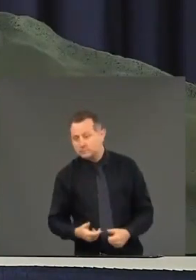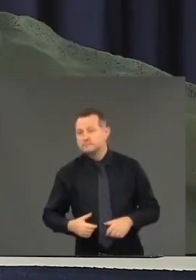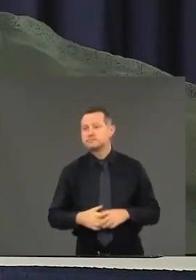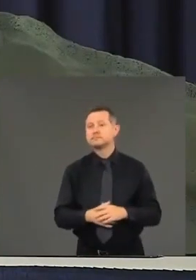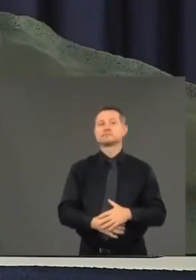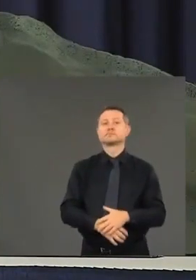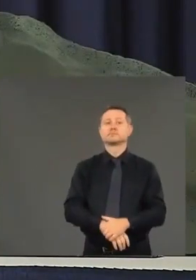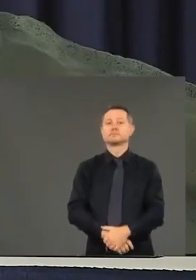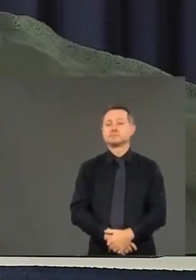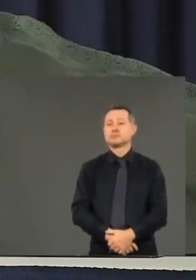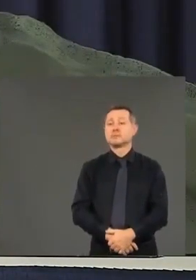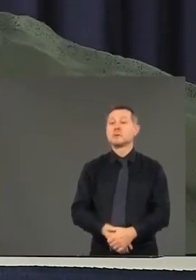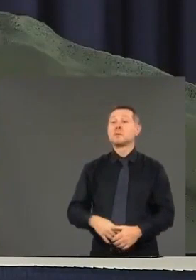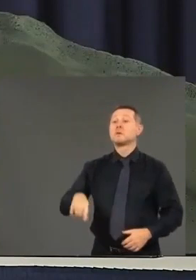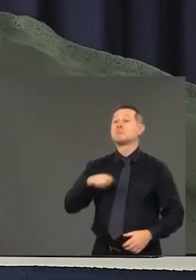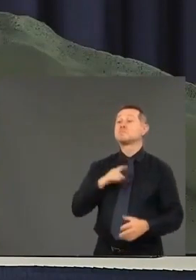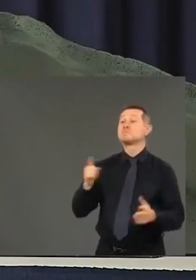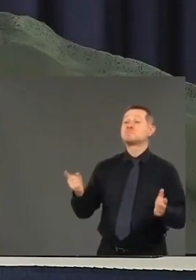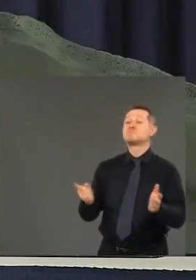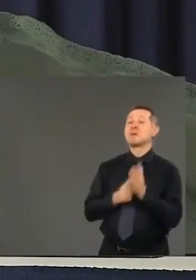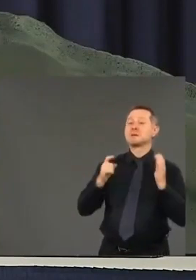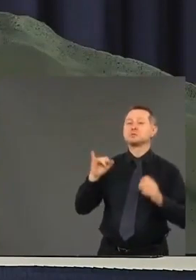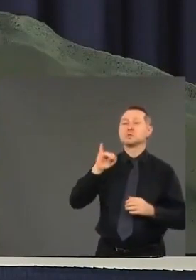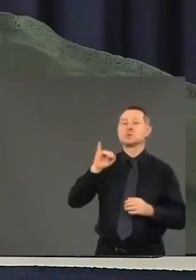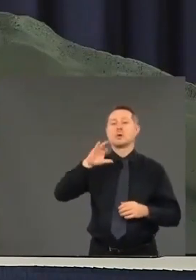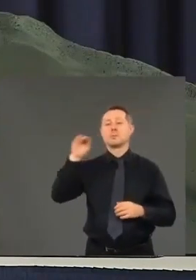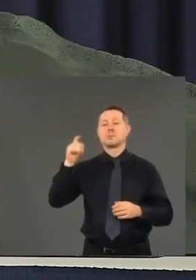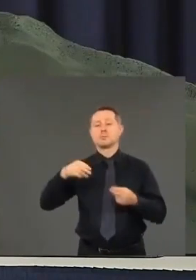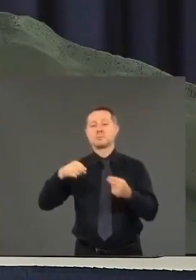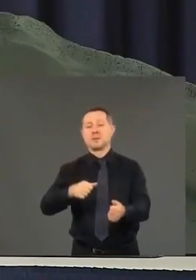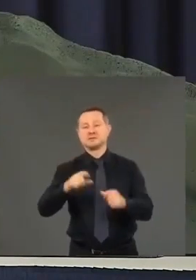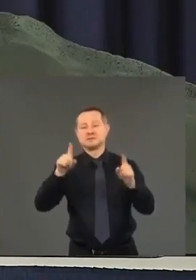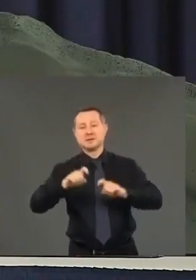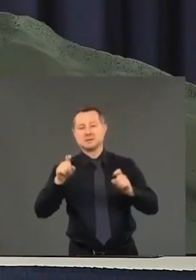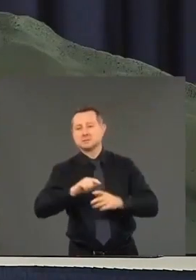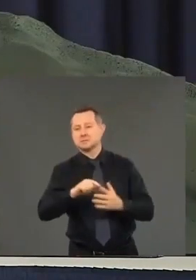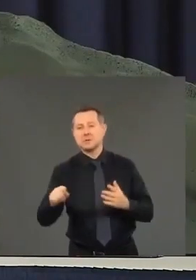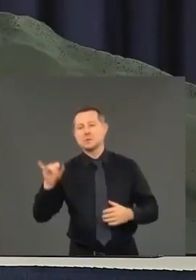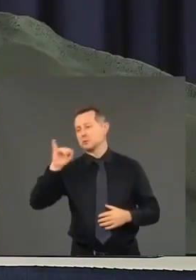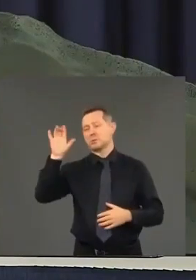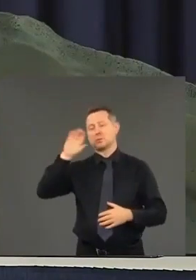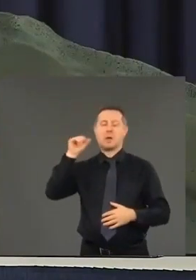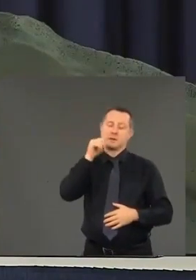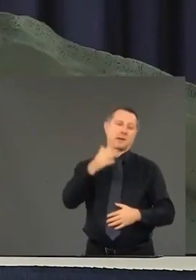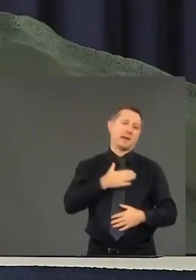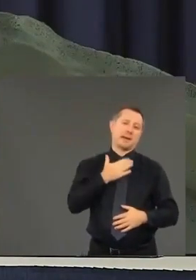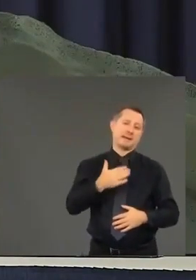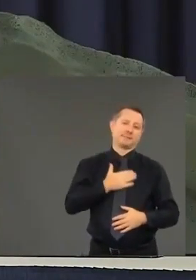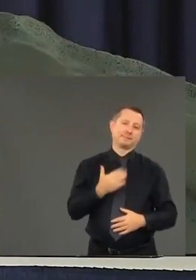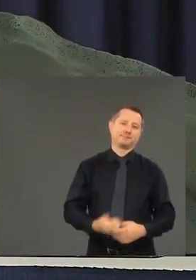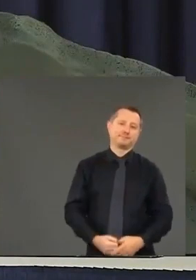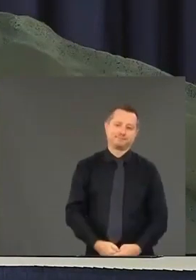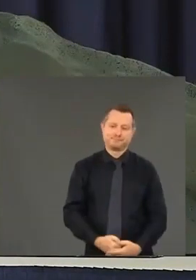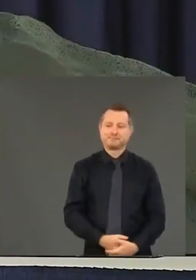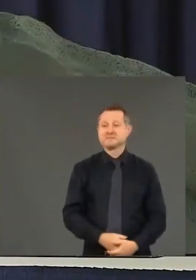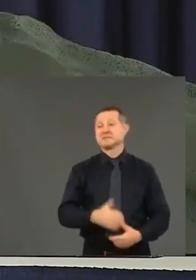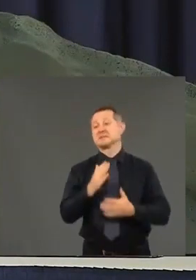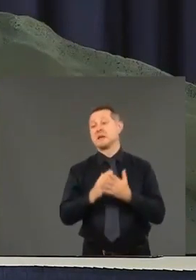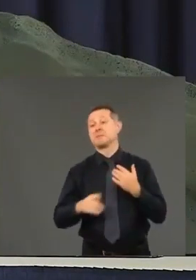And we've mandated they have to pay for tests, etc. There are some laws that